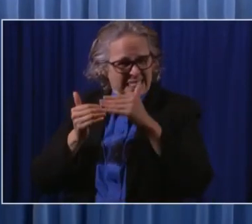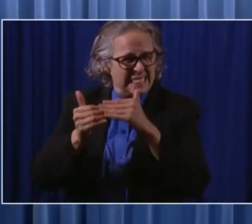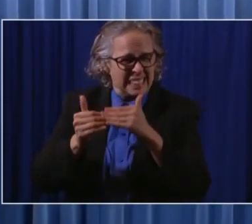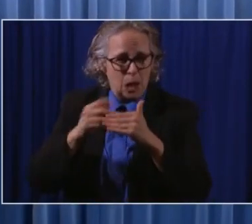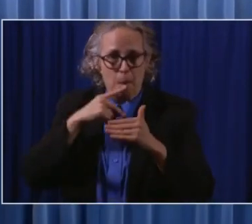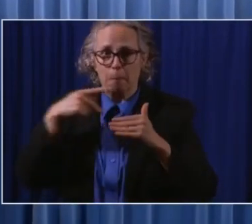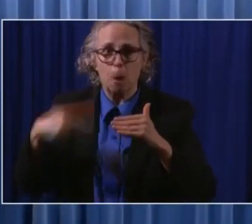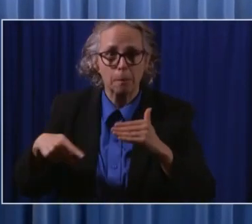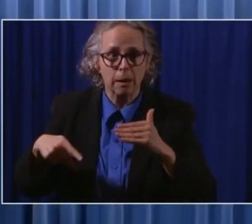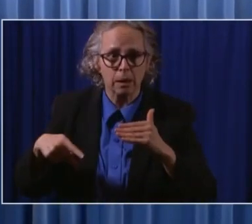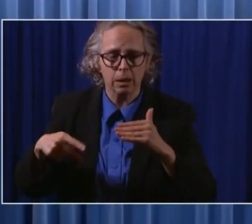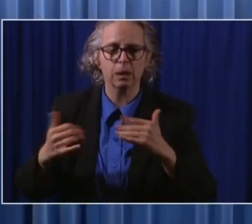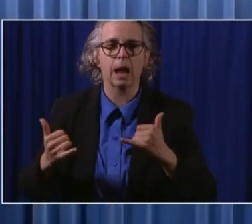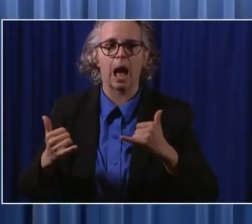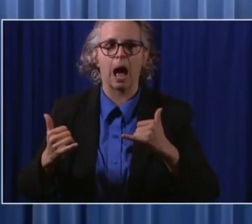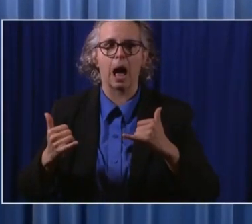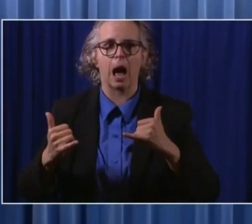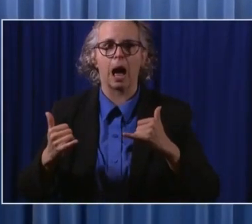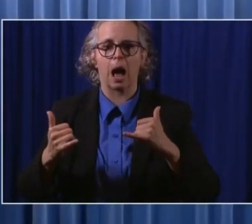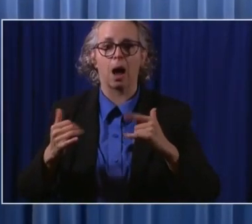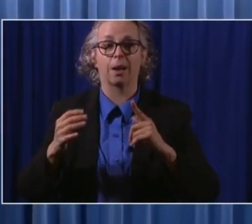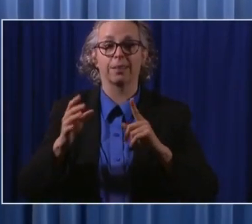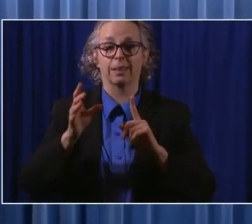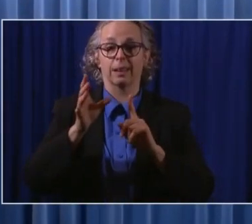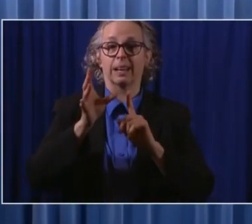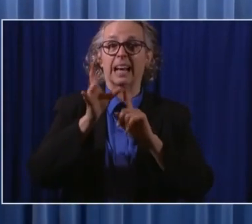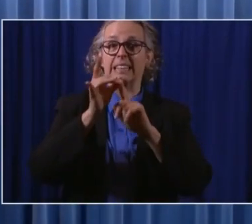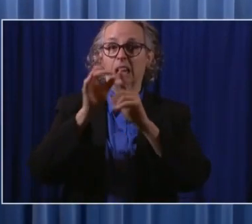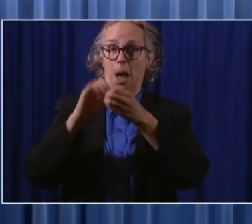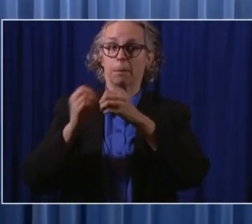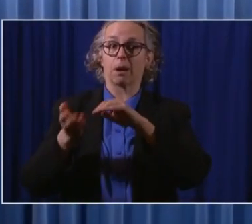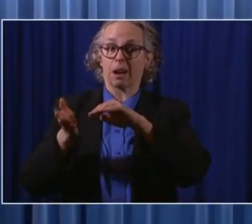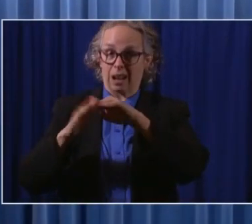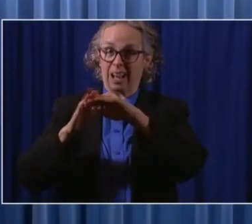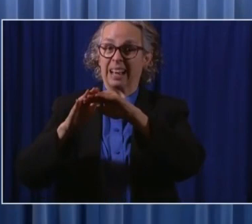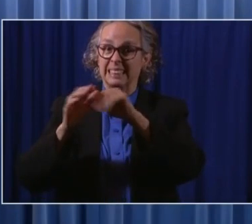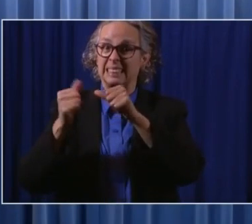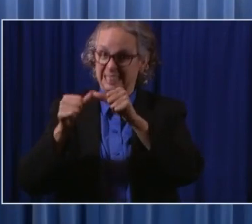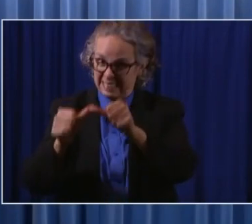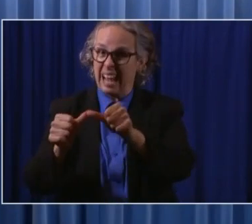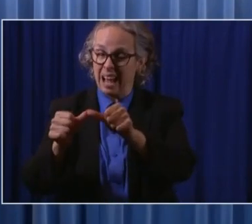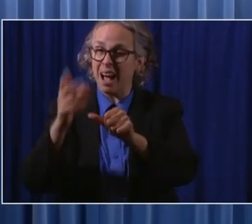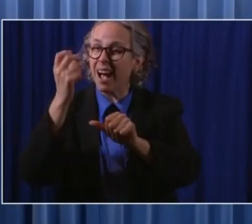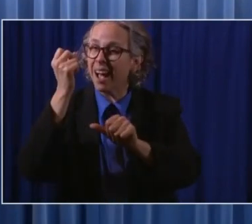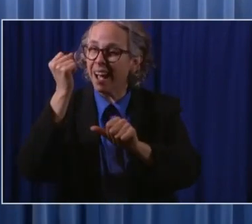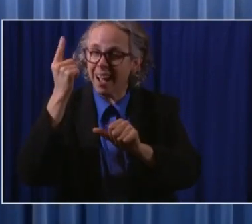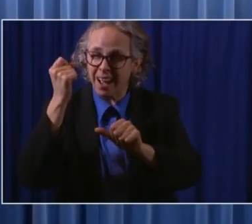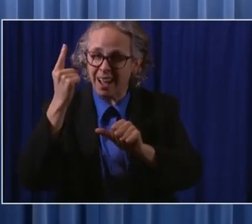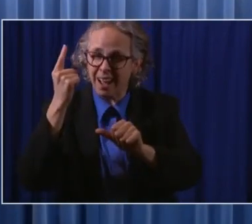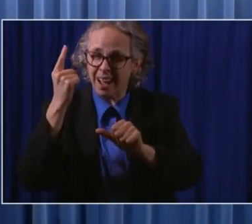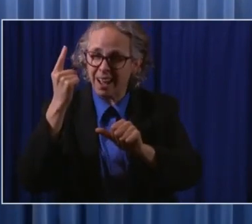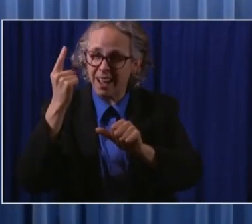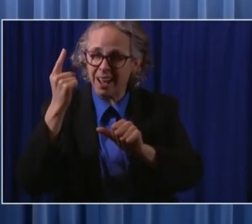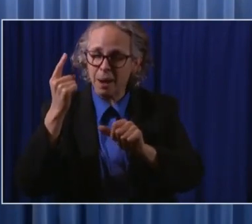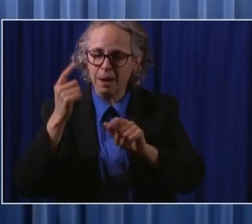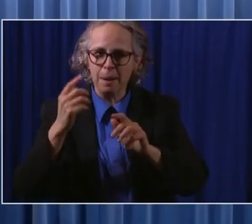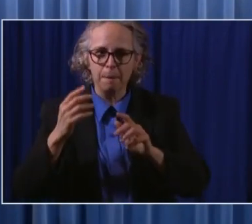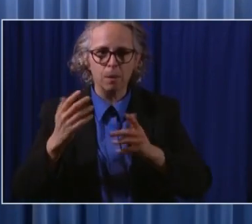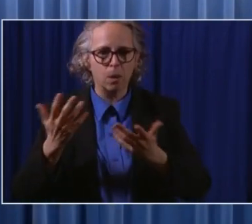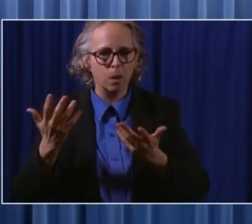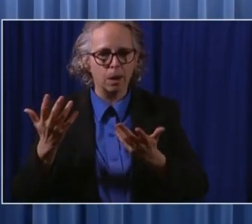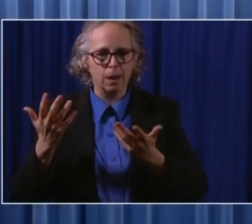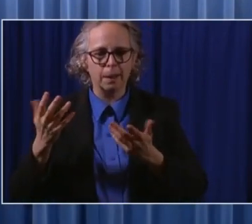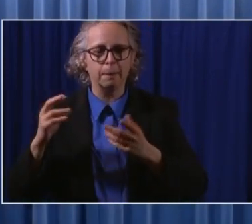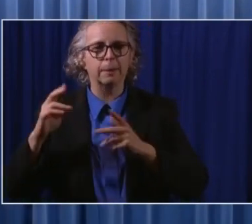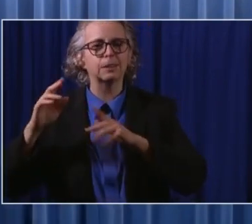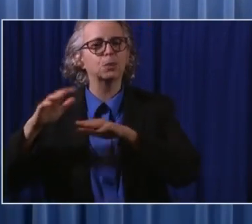However, the cases have continued to increase in Allen County, although the increase is not as rapid. Increase over in